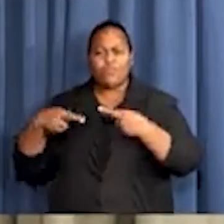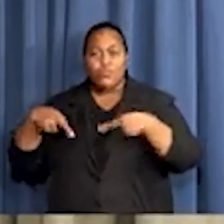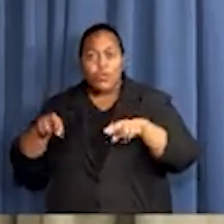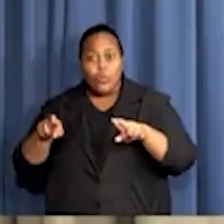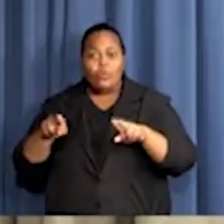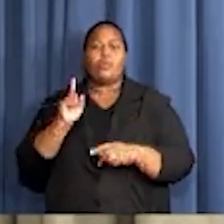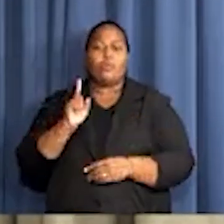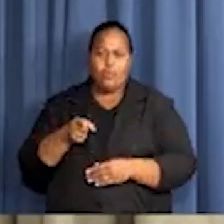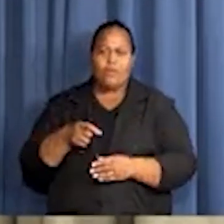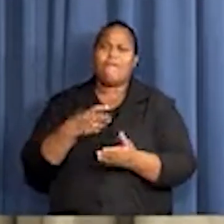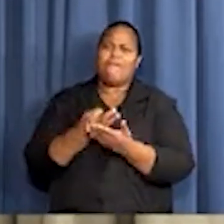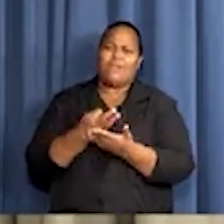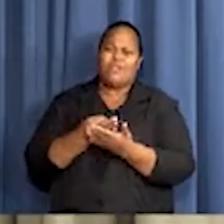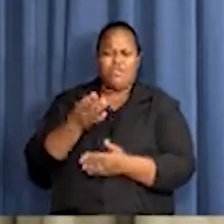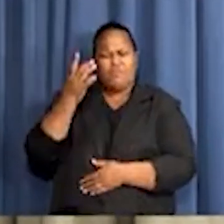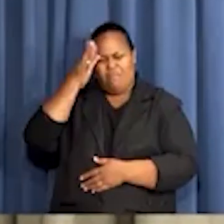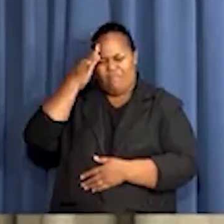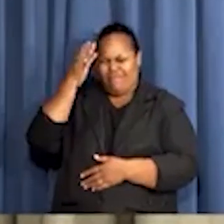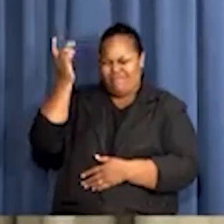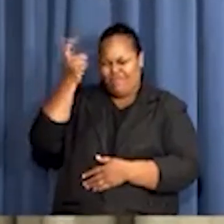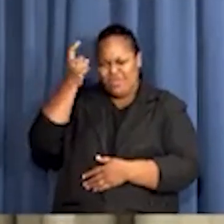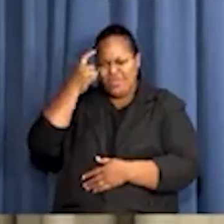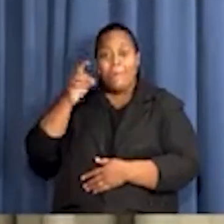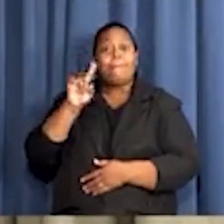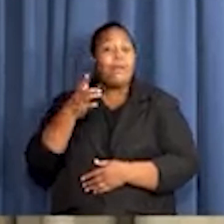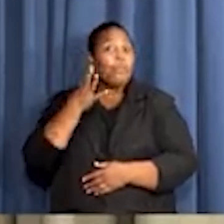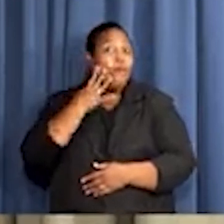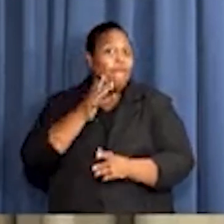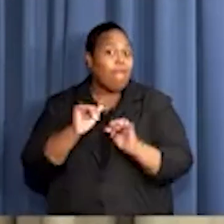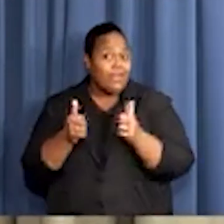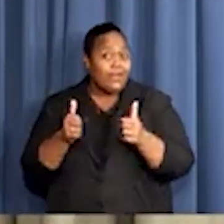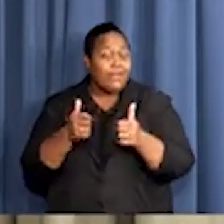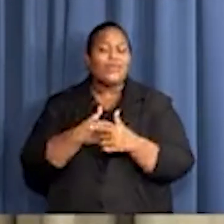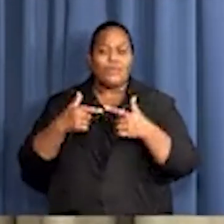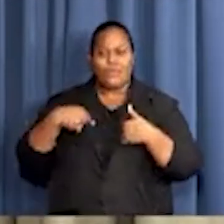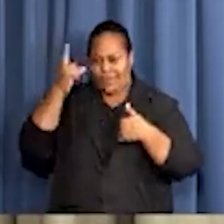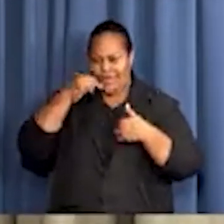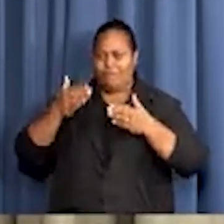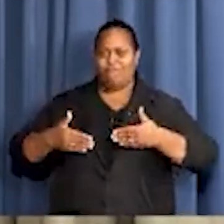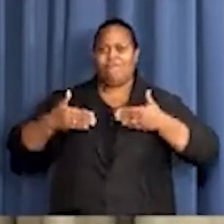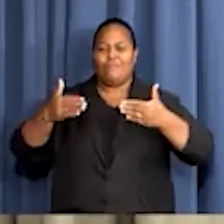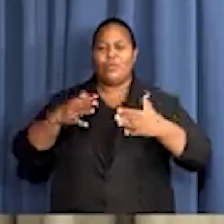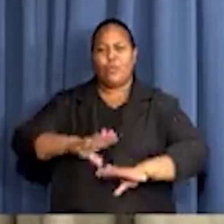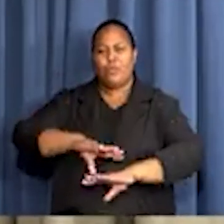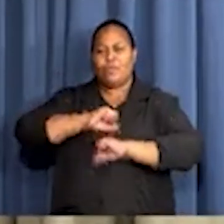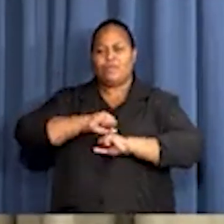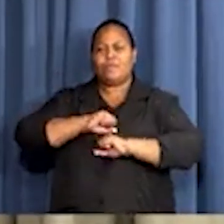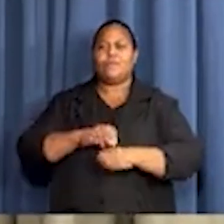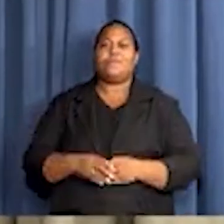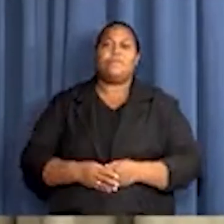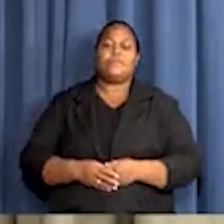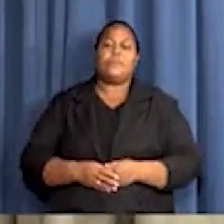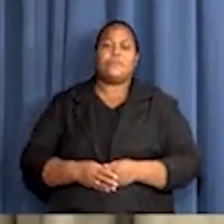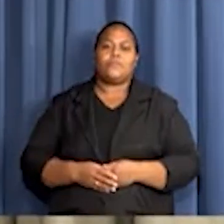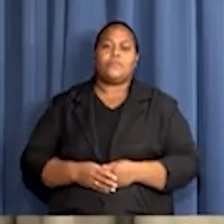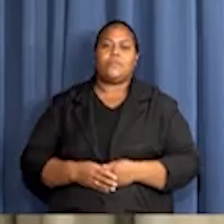some financial pain, but when it is over, we can then move forward with confidence. I should